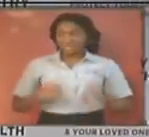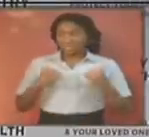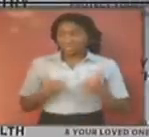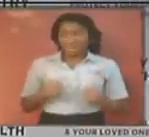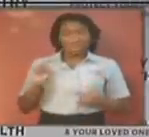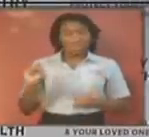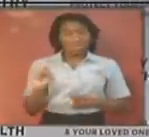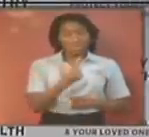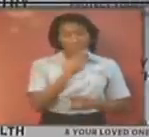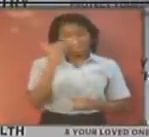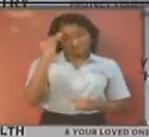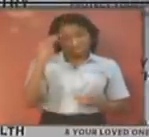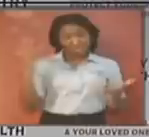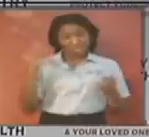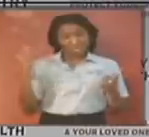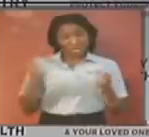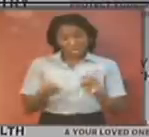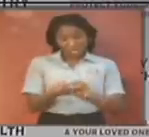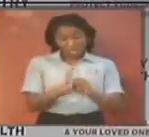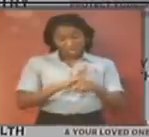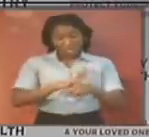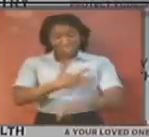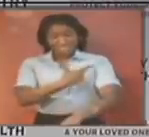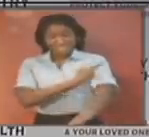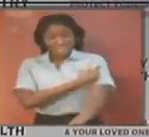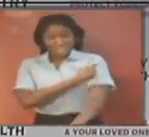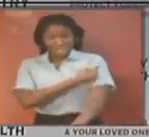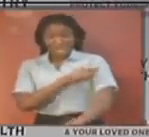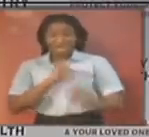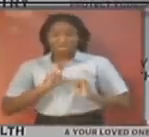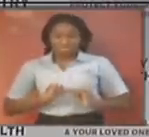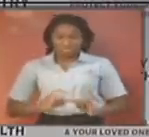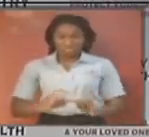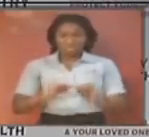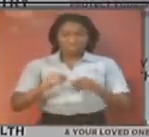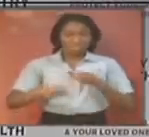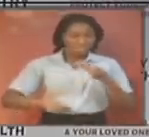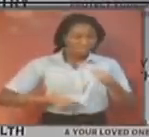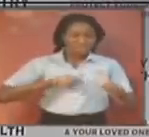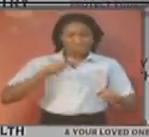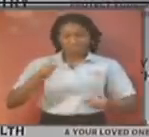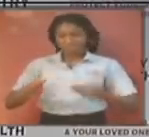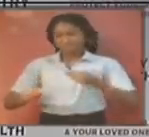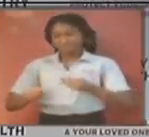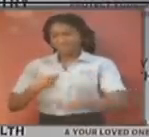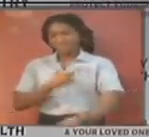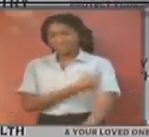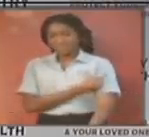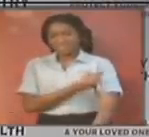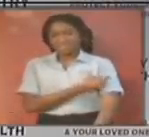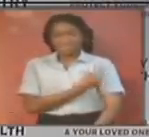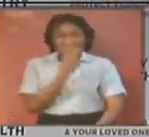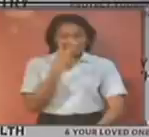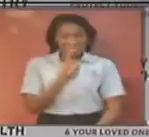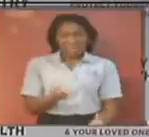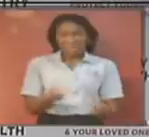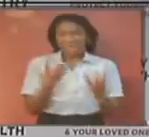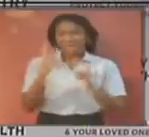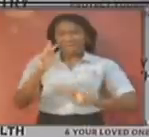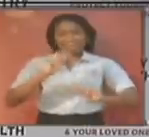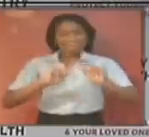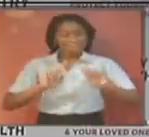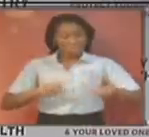know, the national COVID-19 vaccination drive continues at a pace, and we see high levels of public uptake.